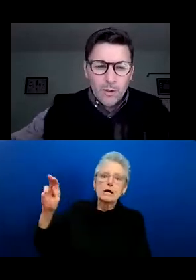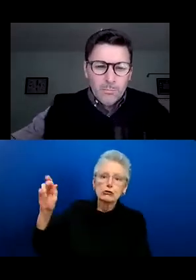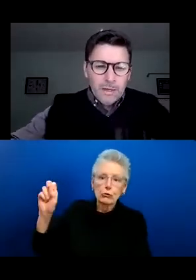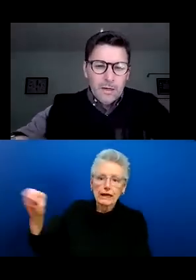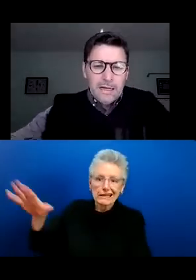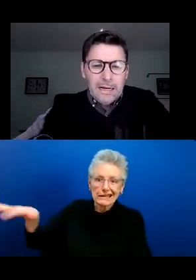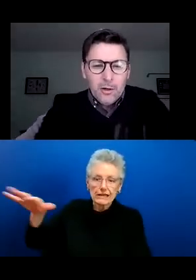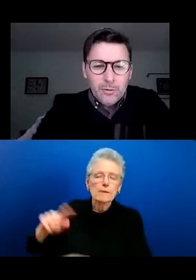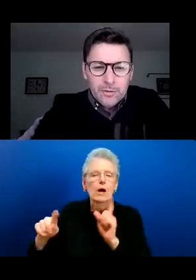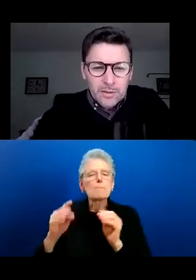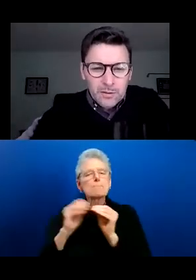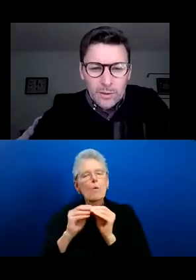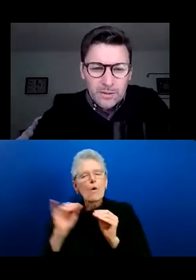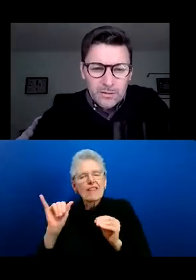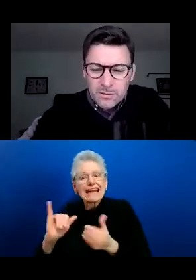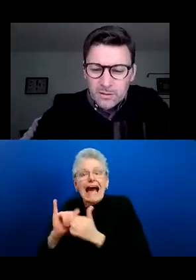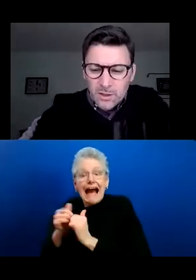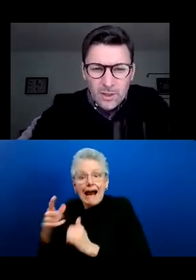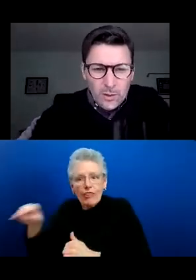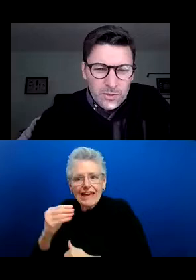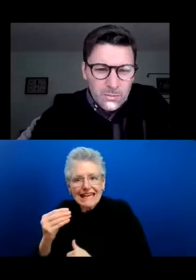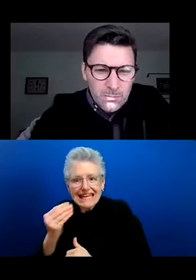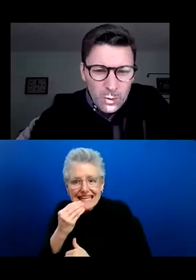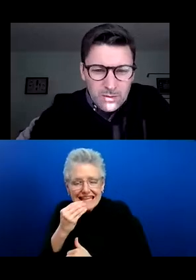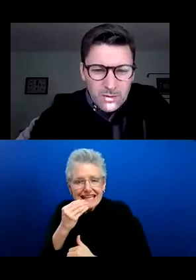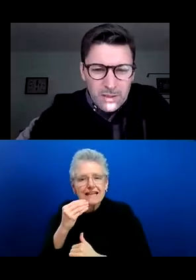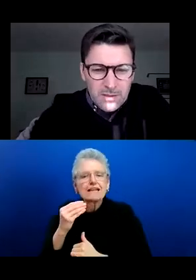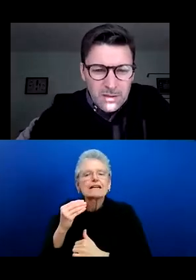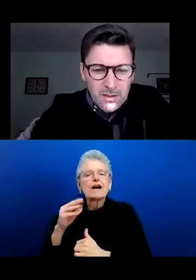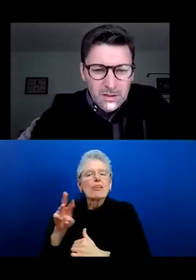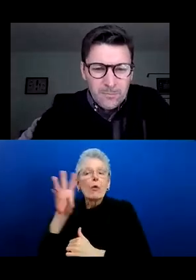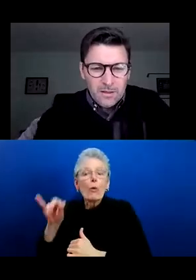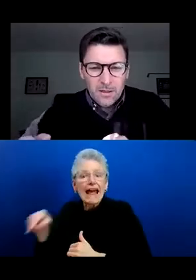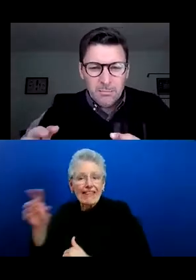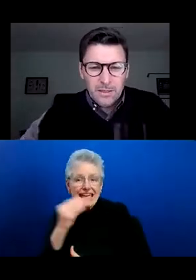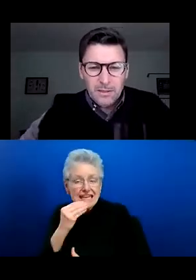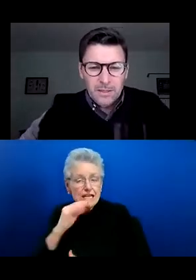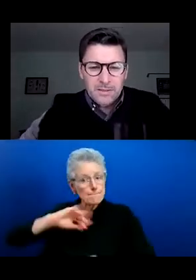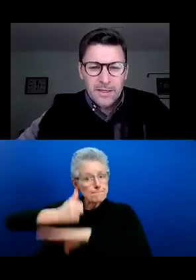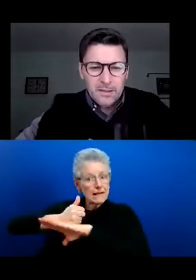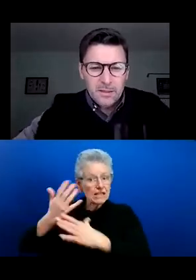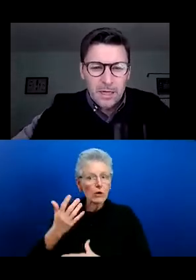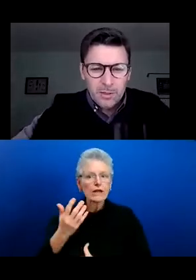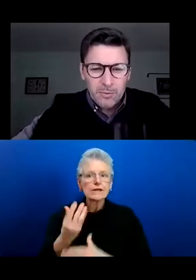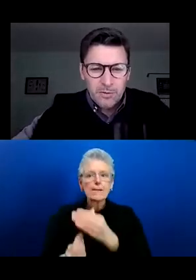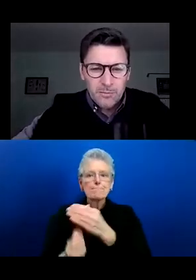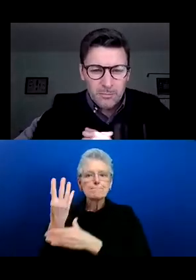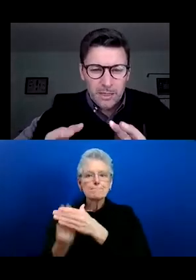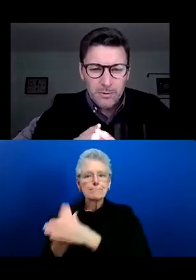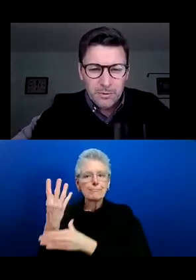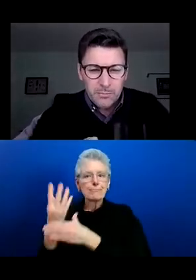but more about how they're eating, the way they're eating, which is mostly based on a plant-based diet at the bottom